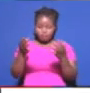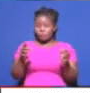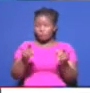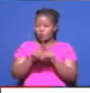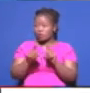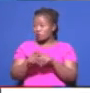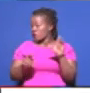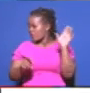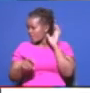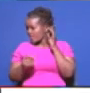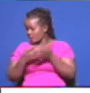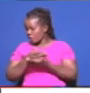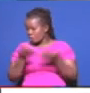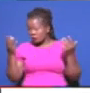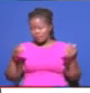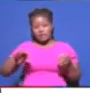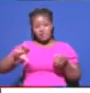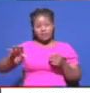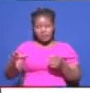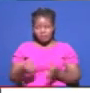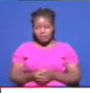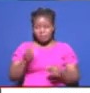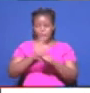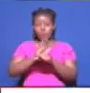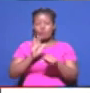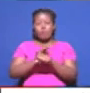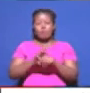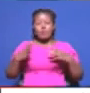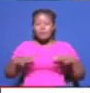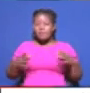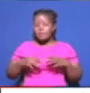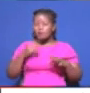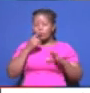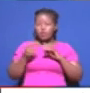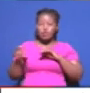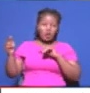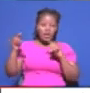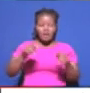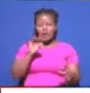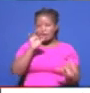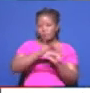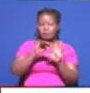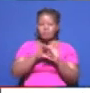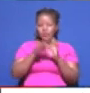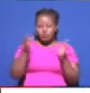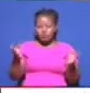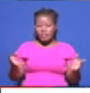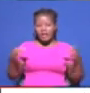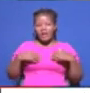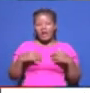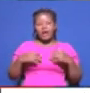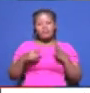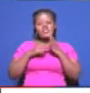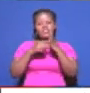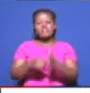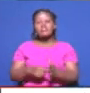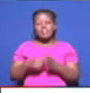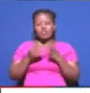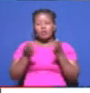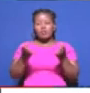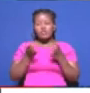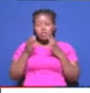the county. Most of those who've actually come to cast their votes have insisted on the need of actually this